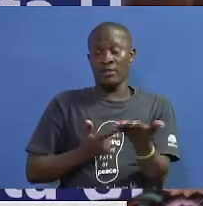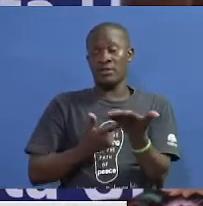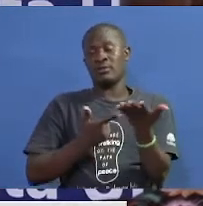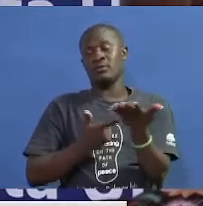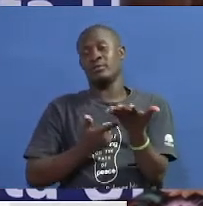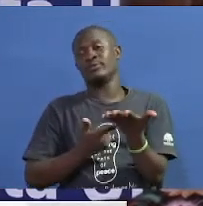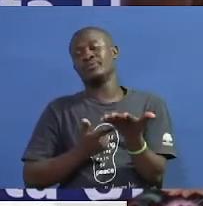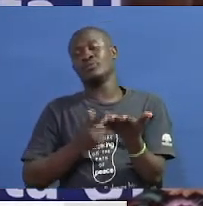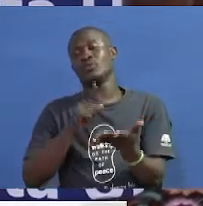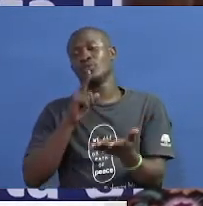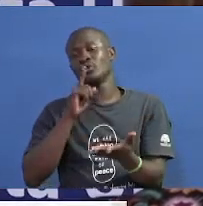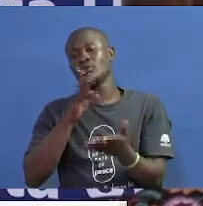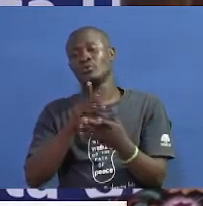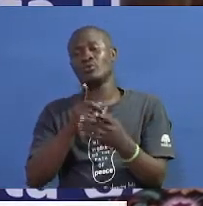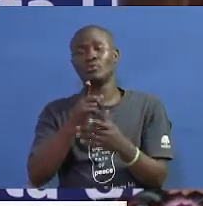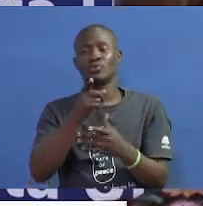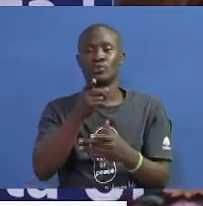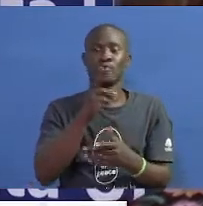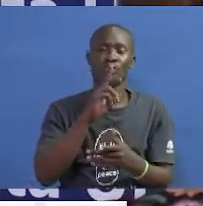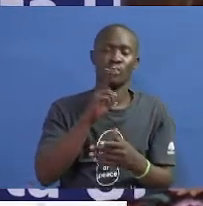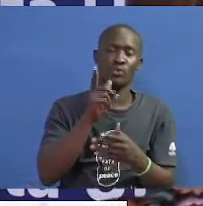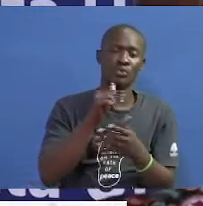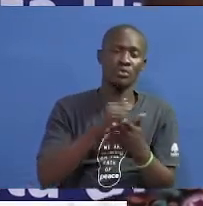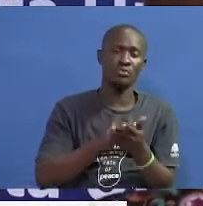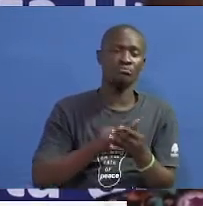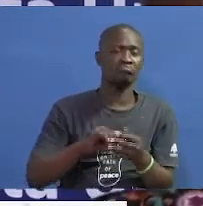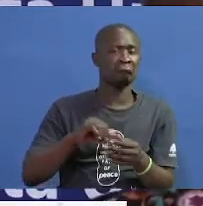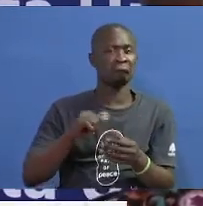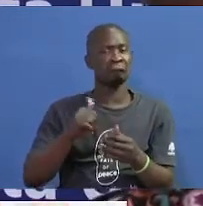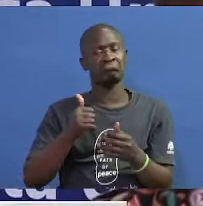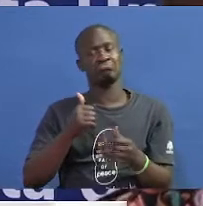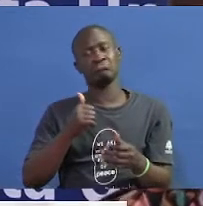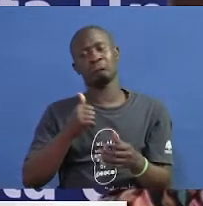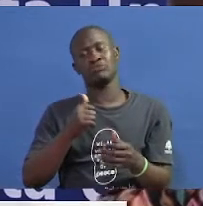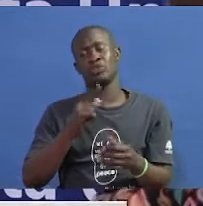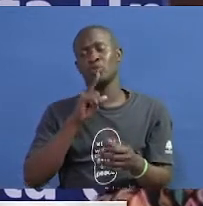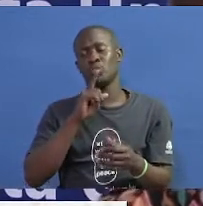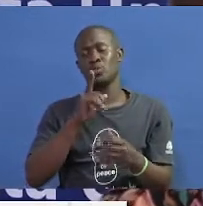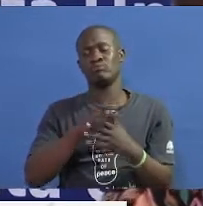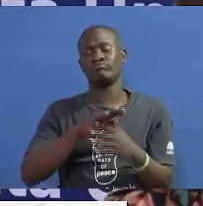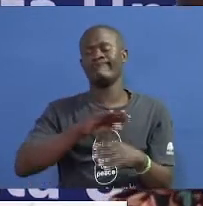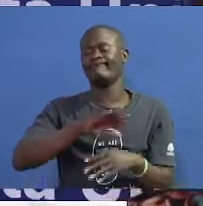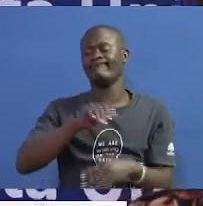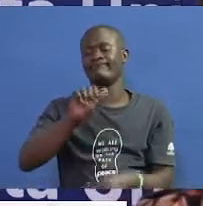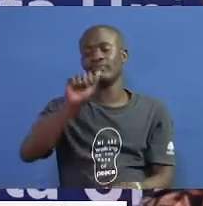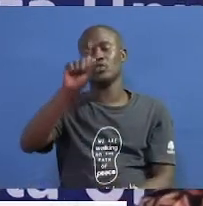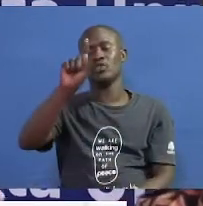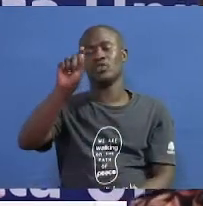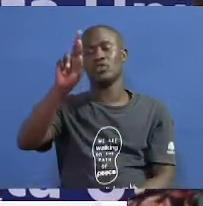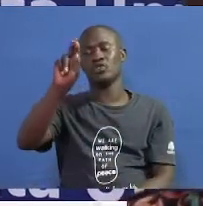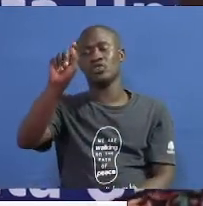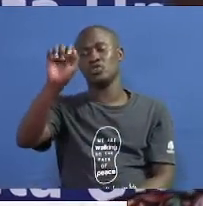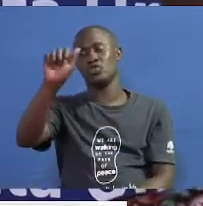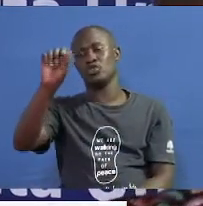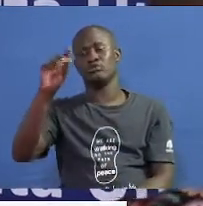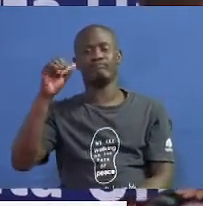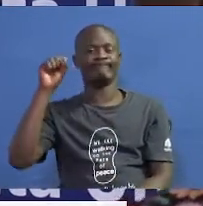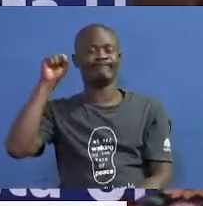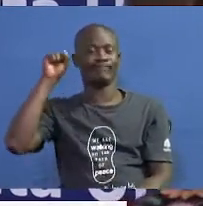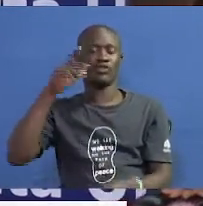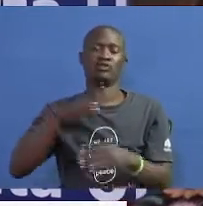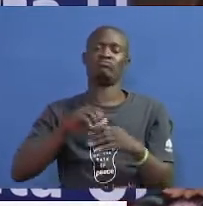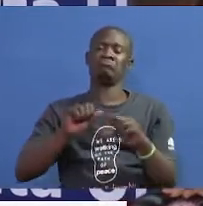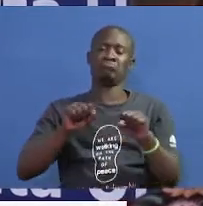doing. So if you're, and not just in obstetric ultrasound, so ultrasound can be used anywhere on the